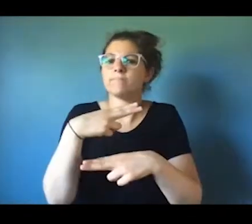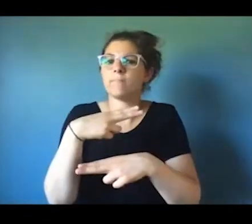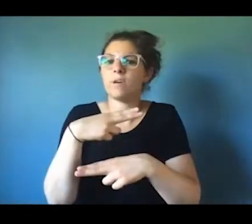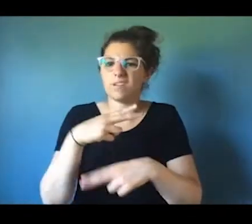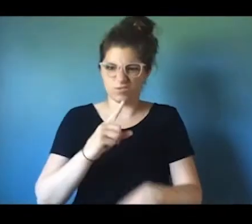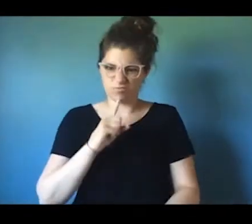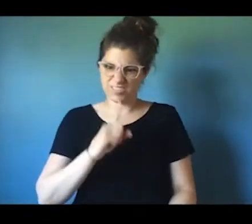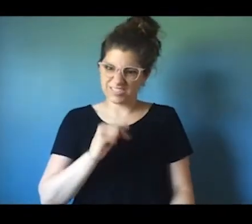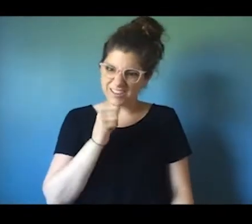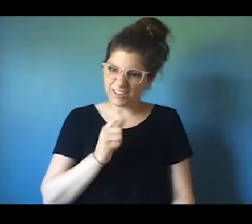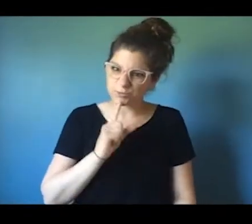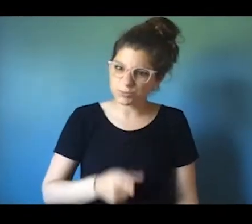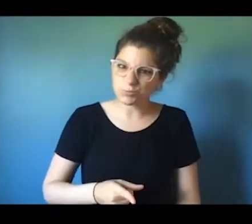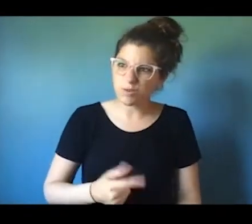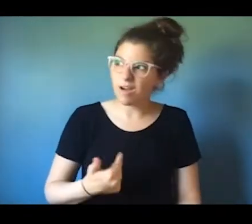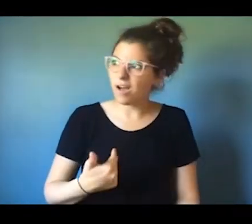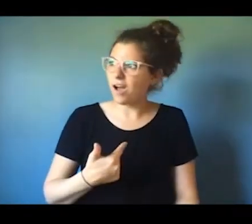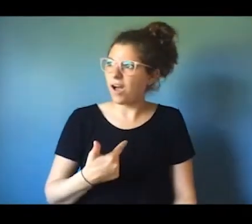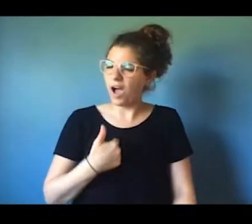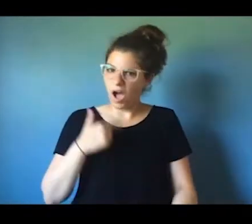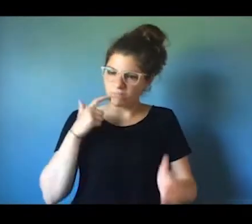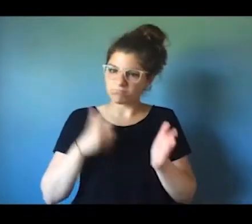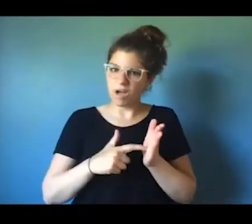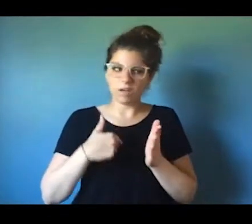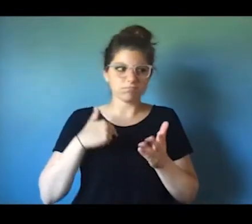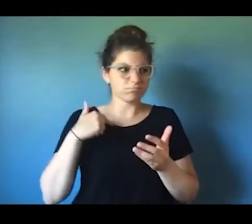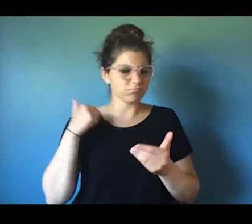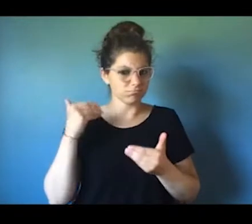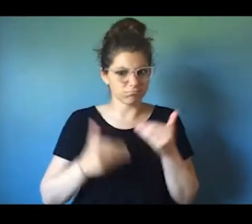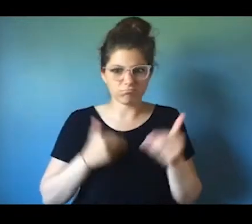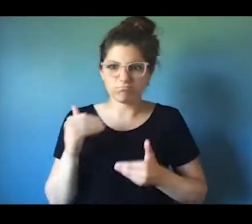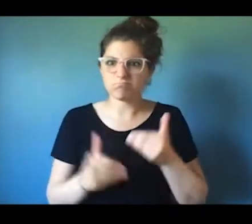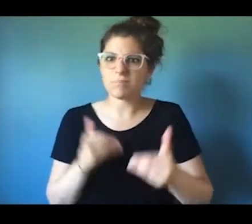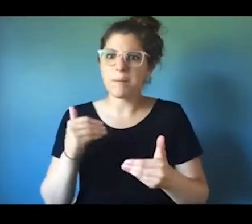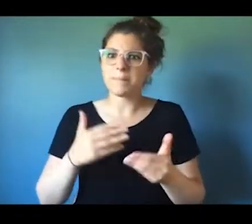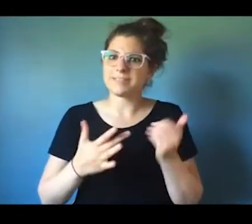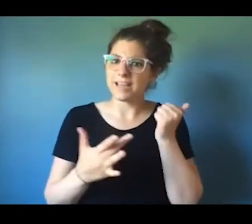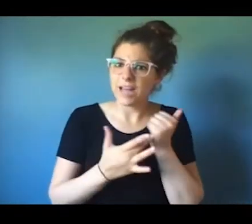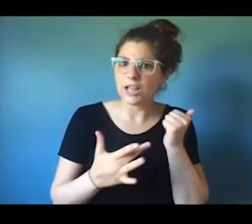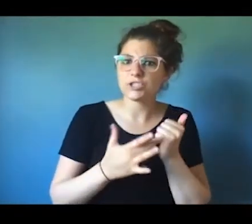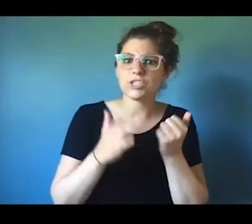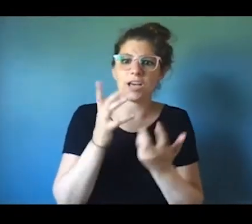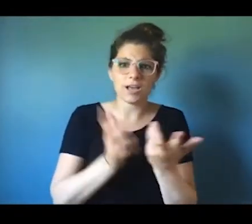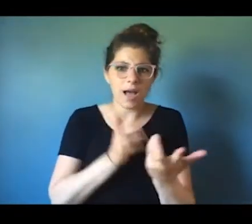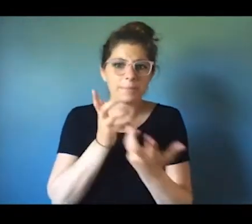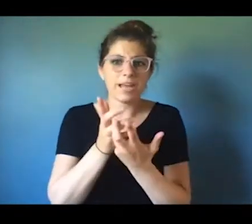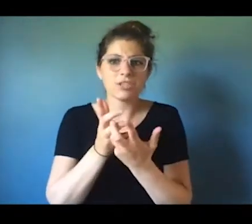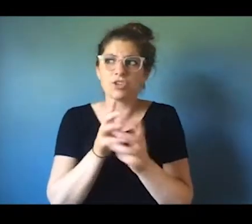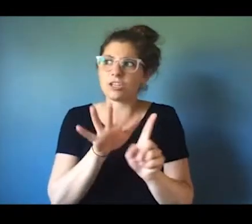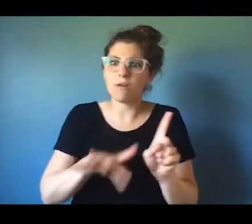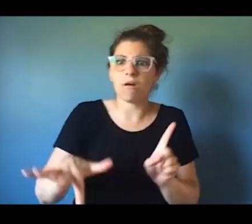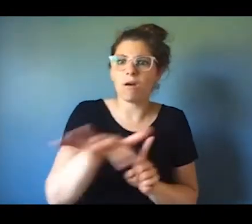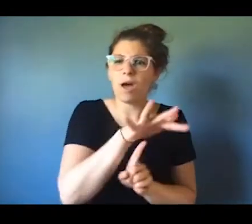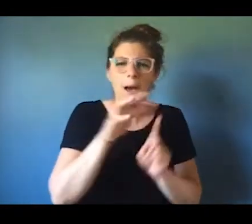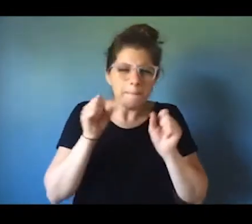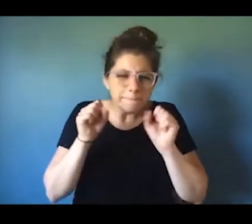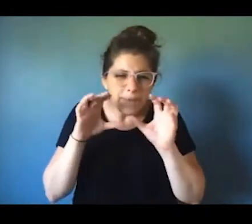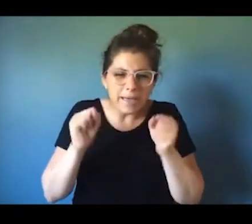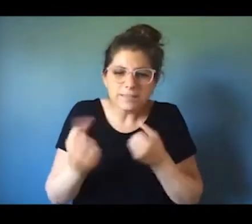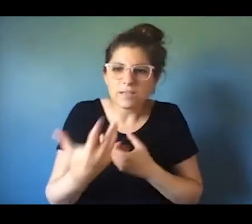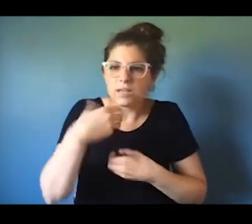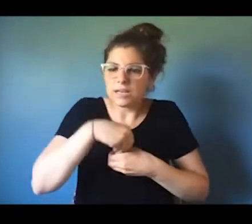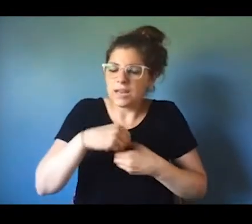a future. And they couldn't be further from the truth. The reality is the adaptations, the technology, the